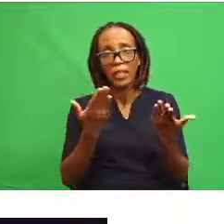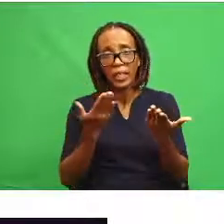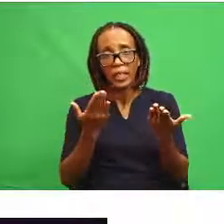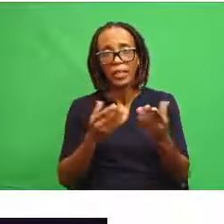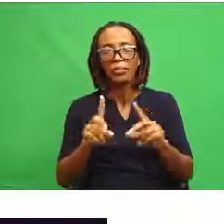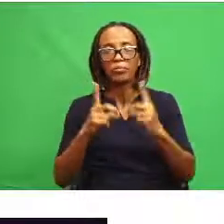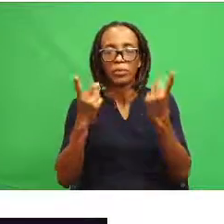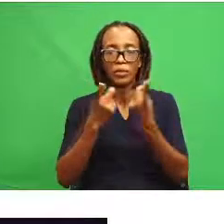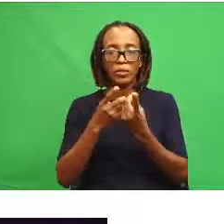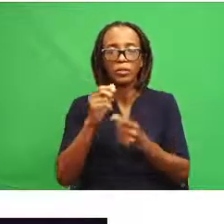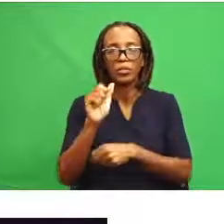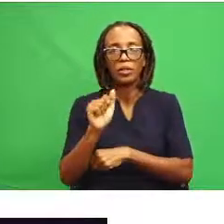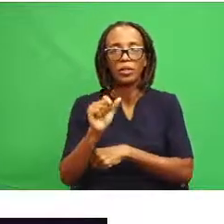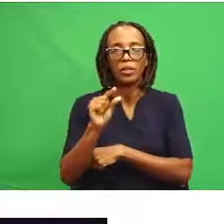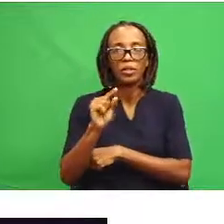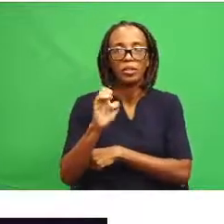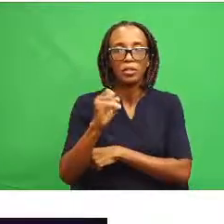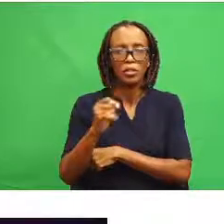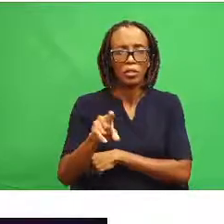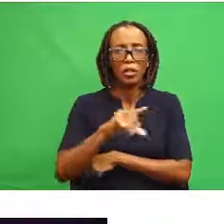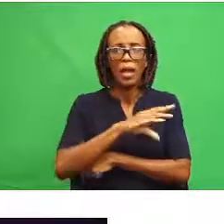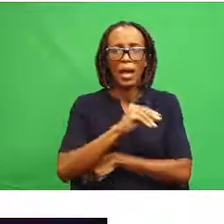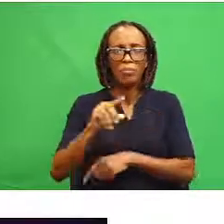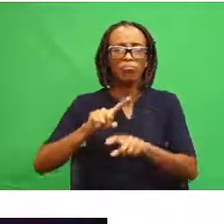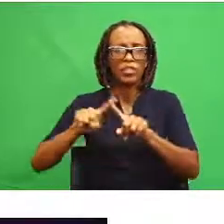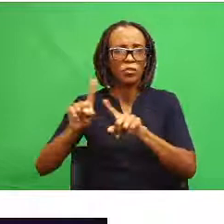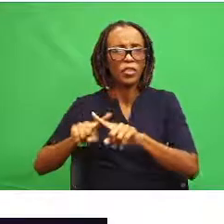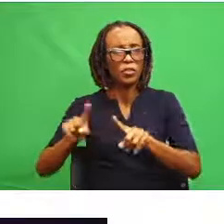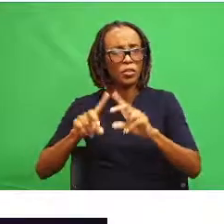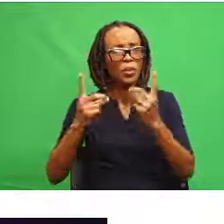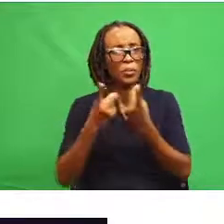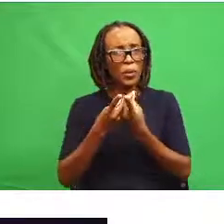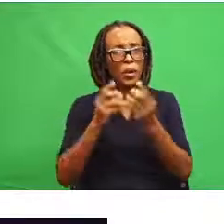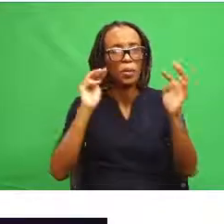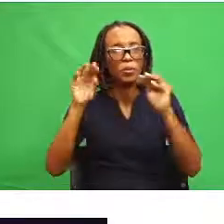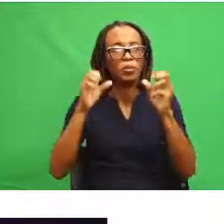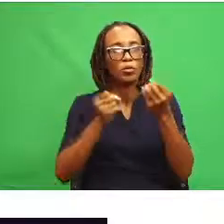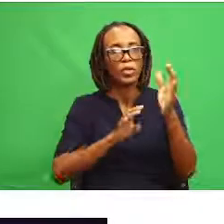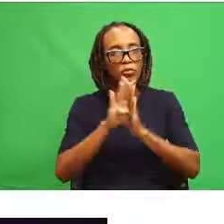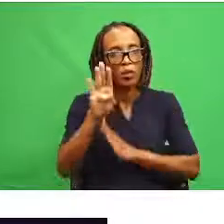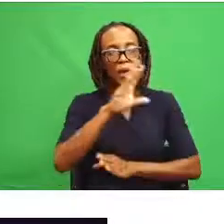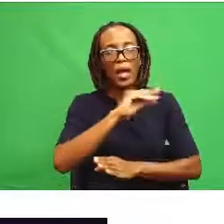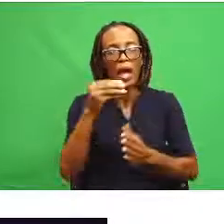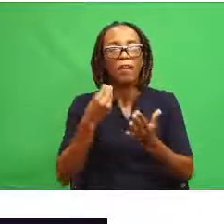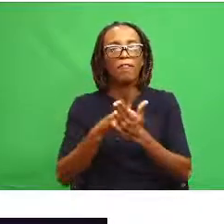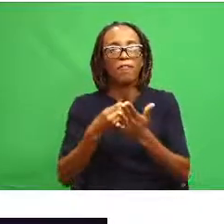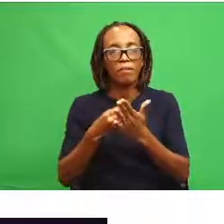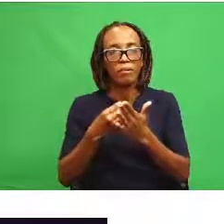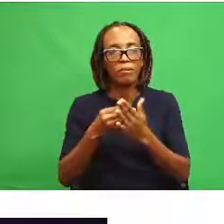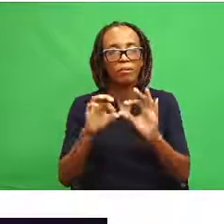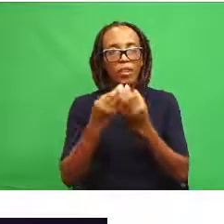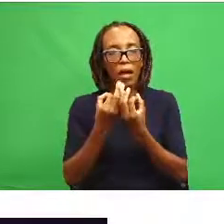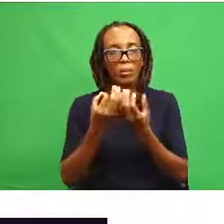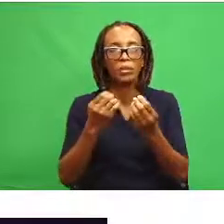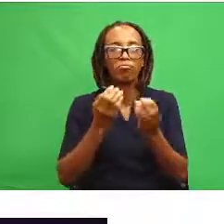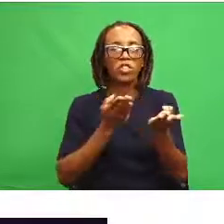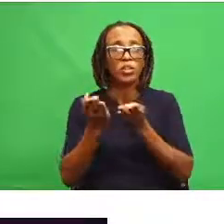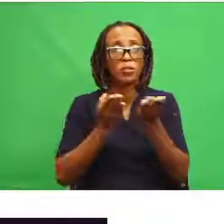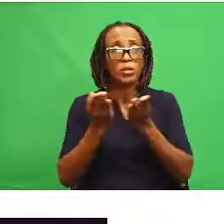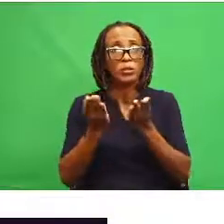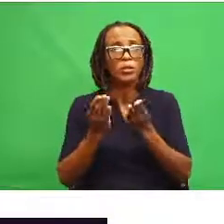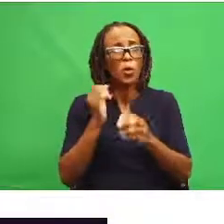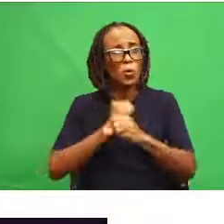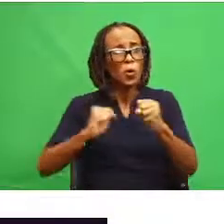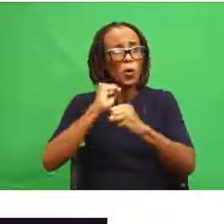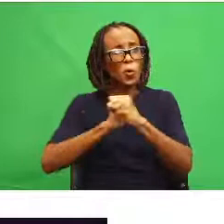of Aging and other departments in the Ministry of Social Development and Family Services, who worked